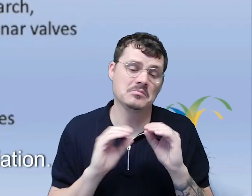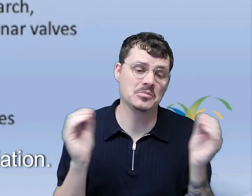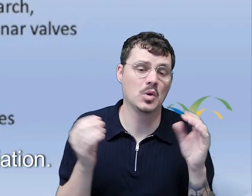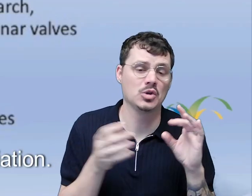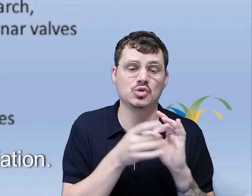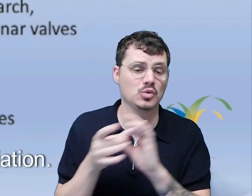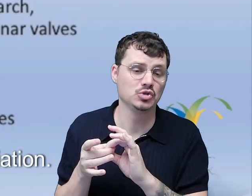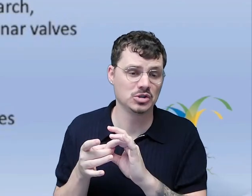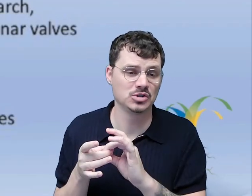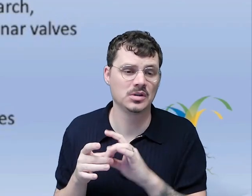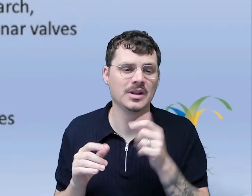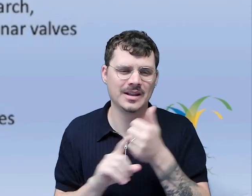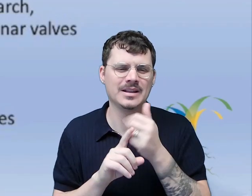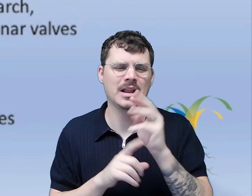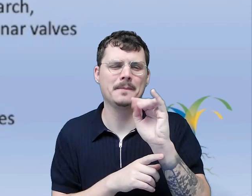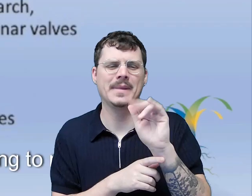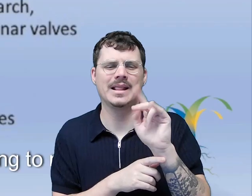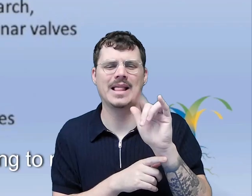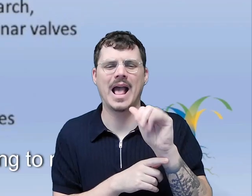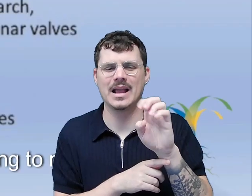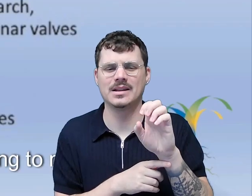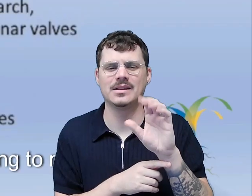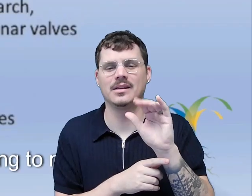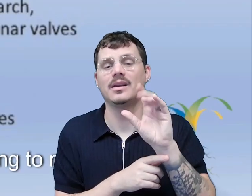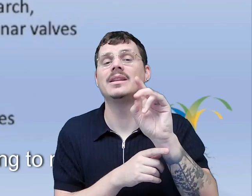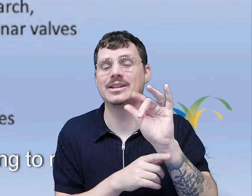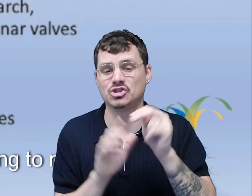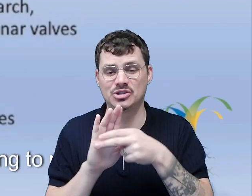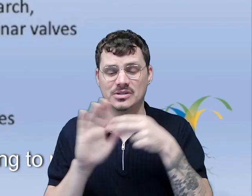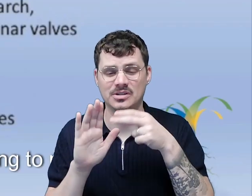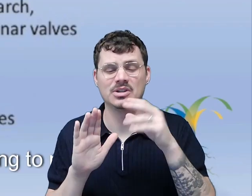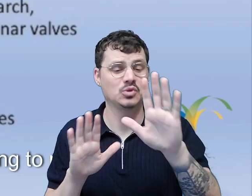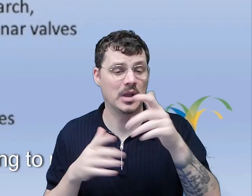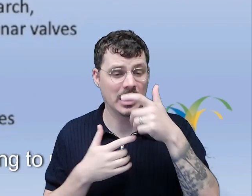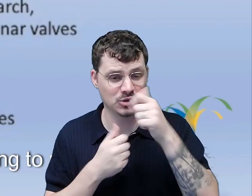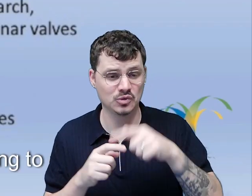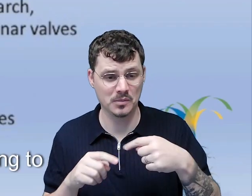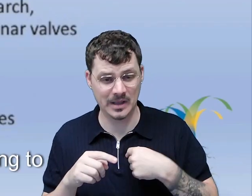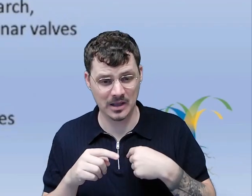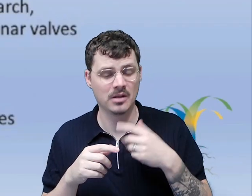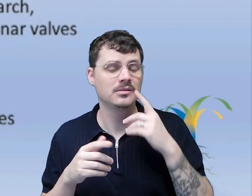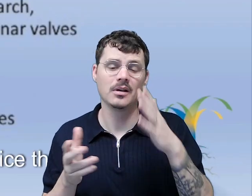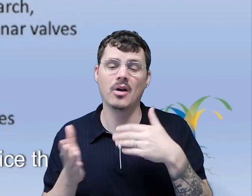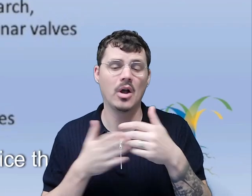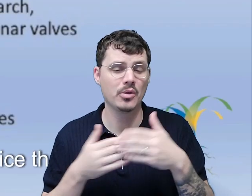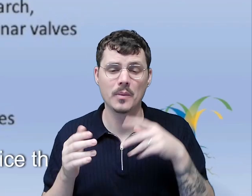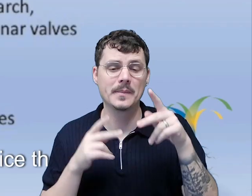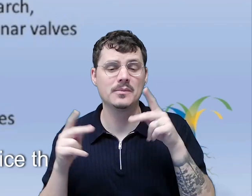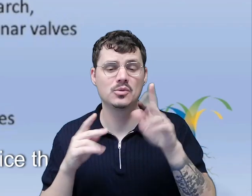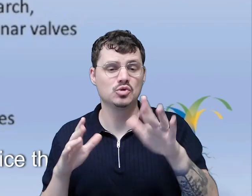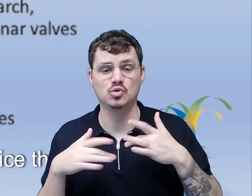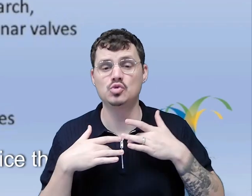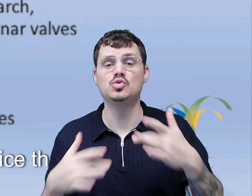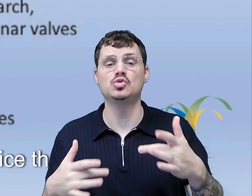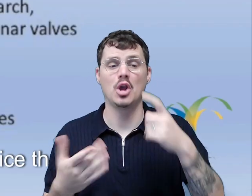not be an association. It's a midline condition, and interesting to me is that